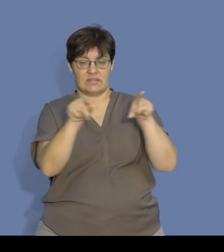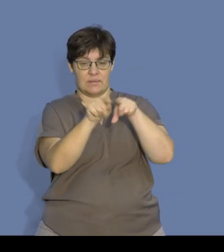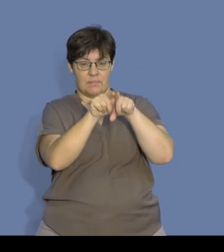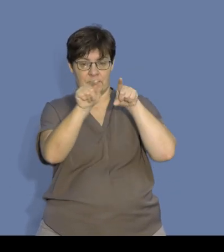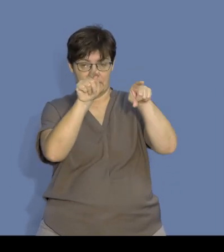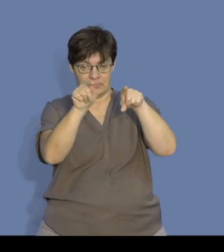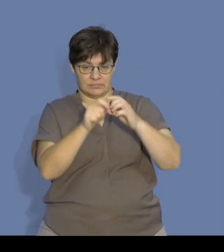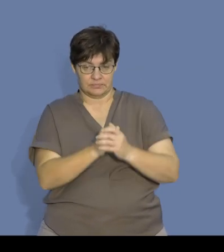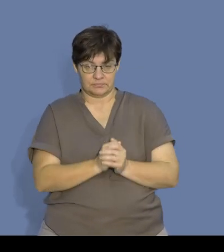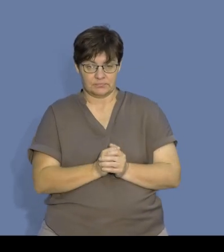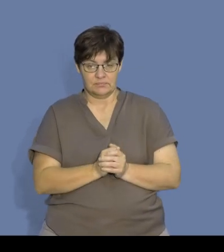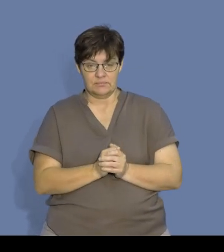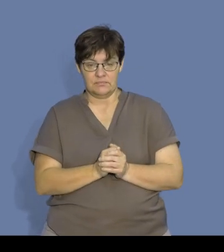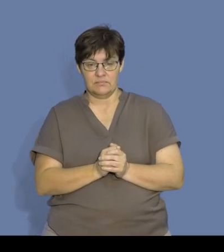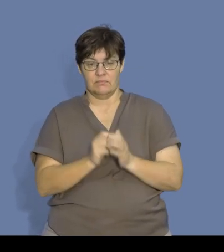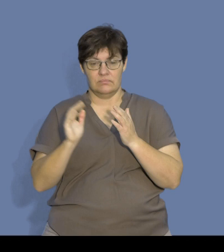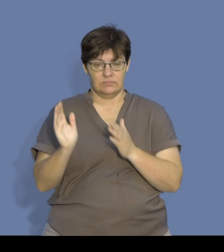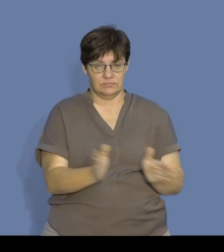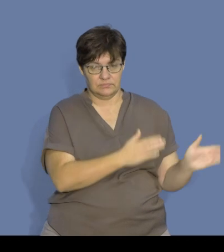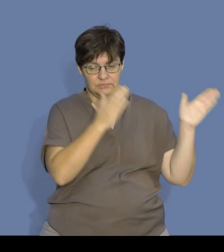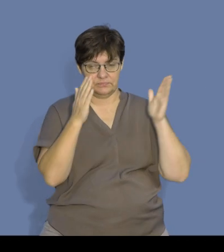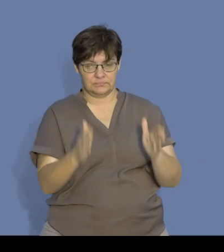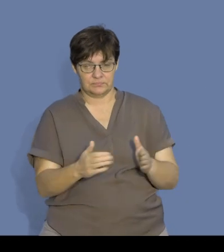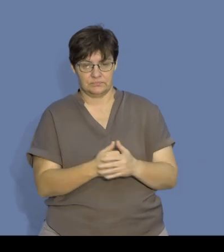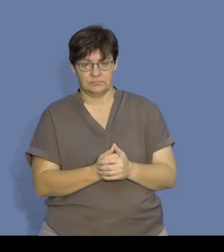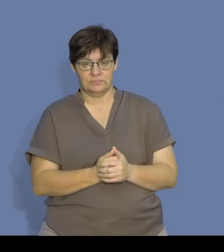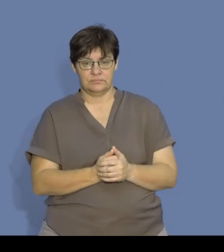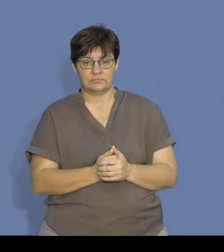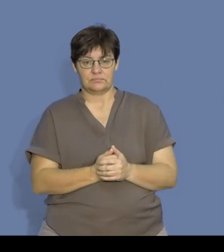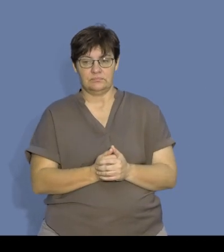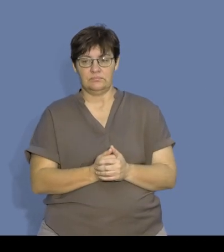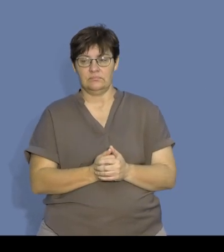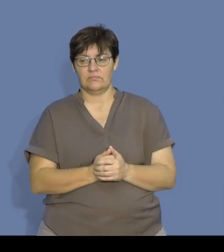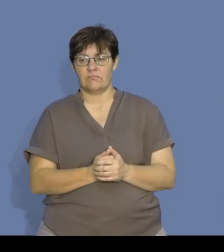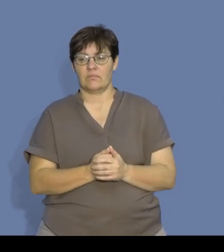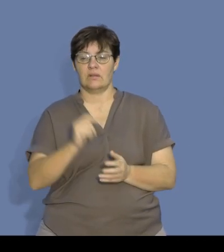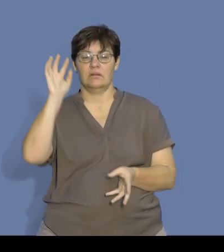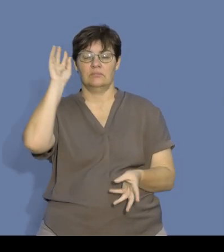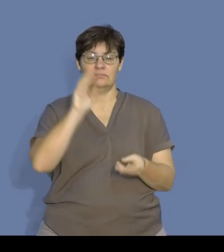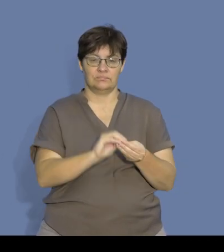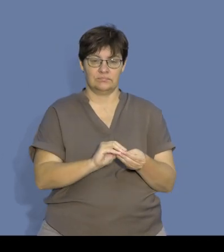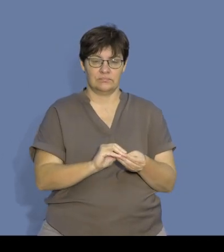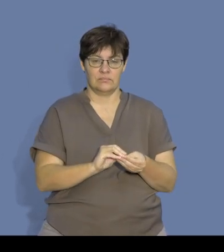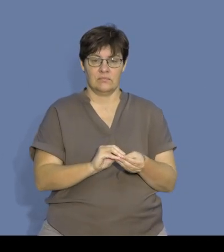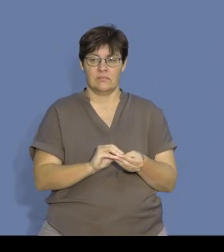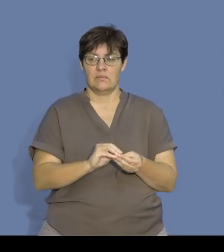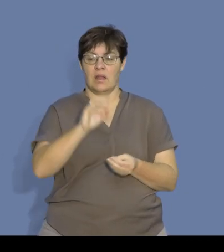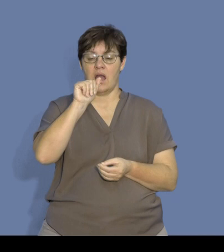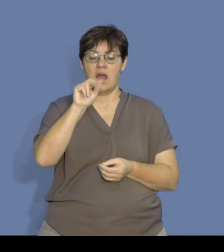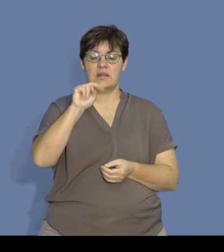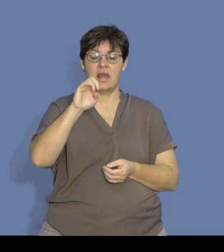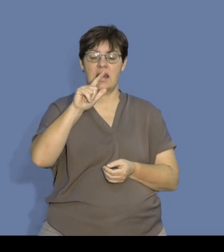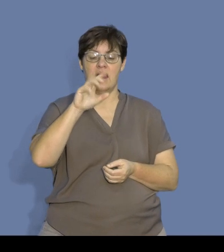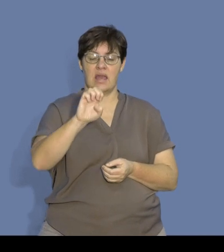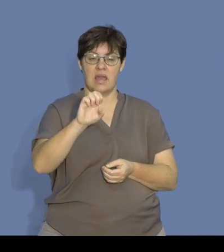261,500. Okay, right, now that that's done and dusted, let's now look at, in total,